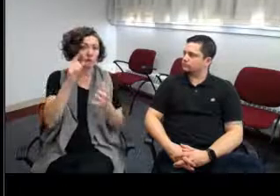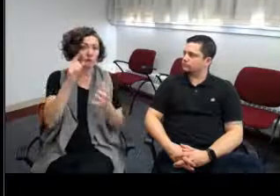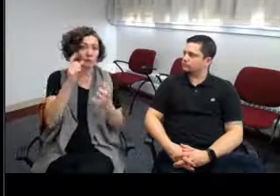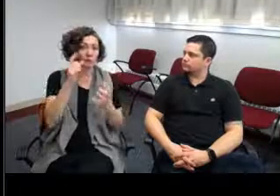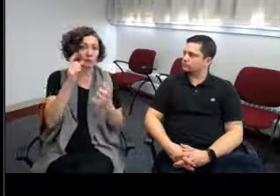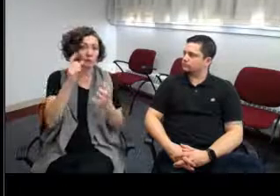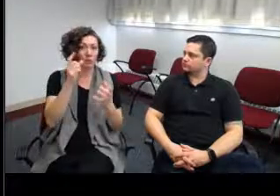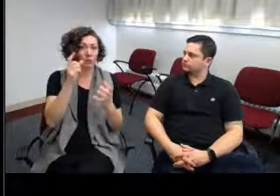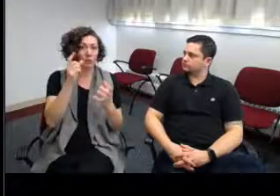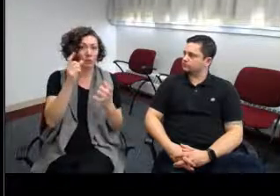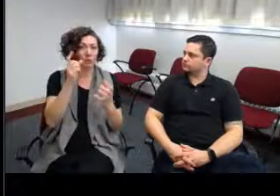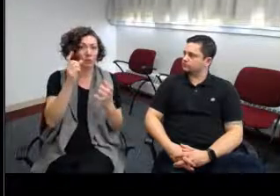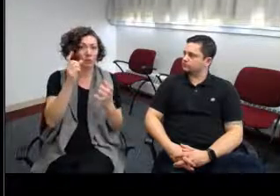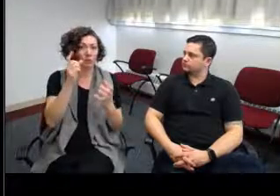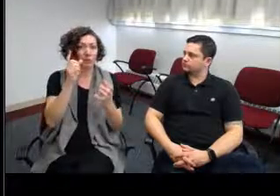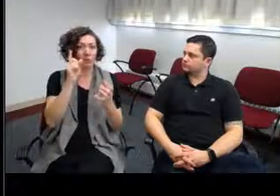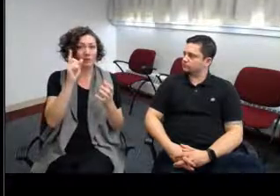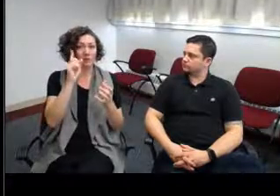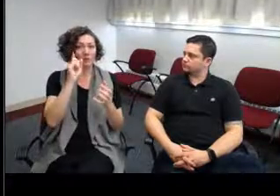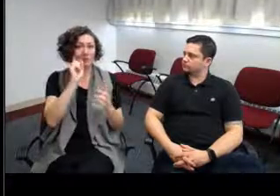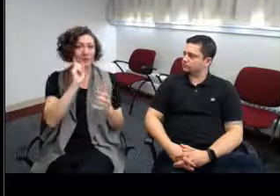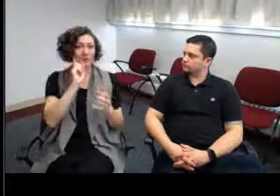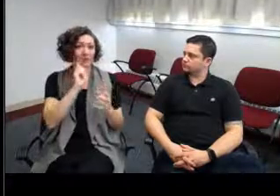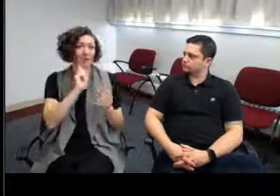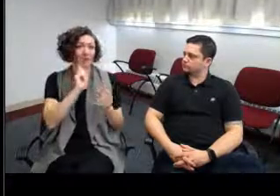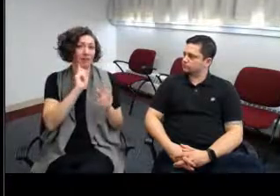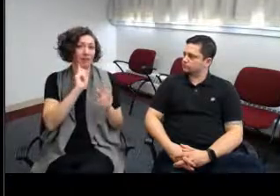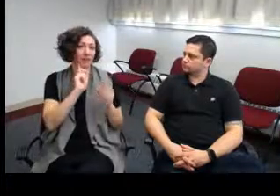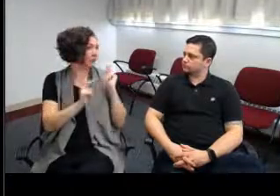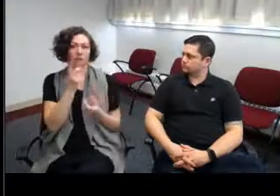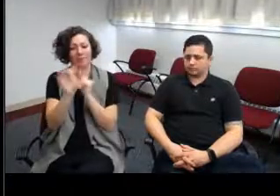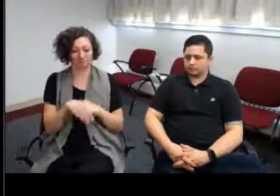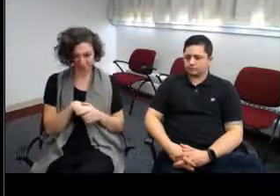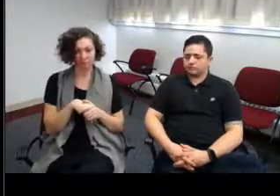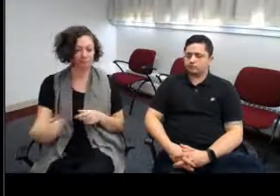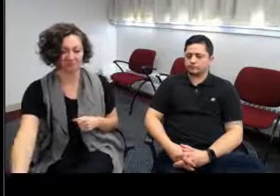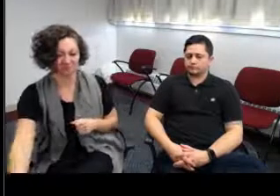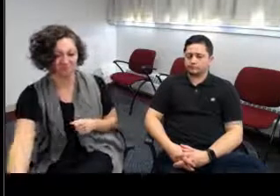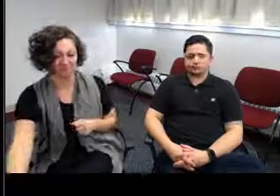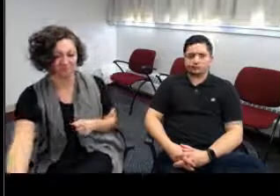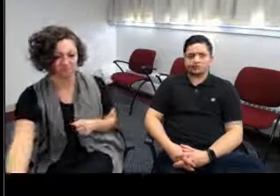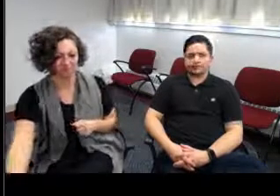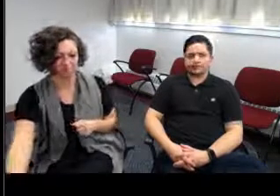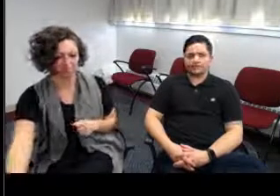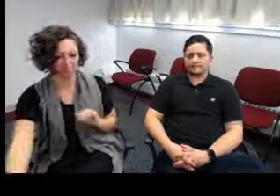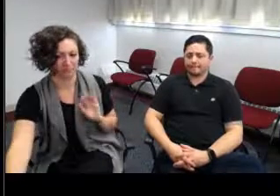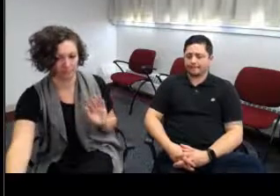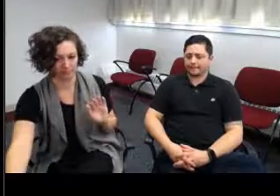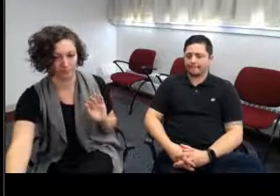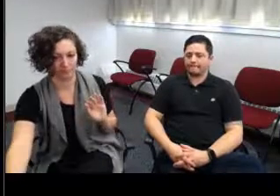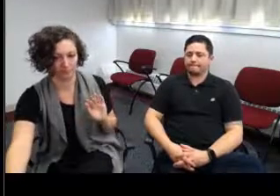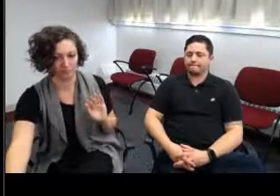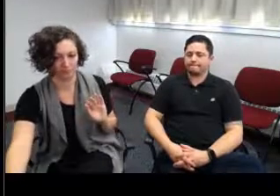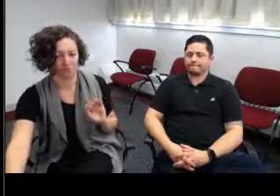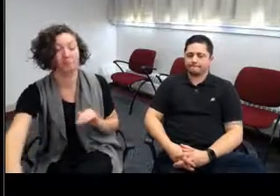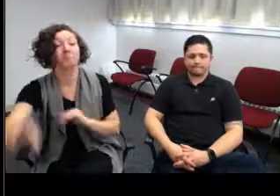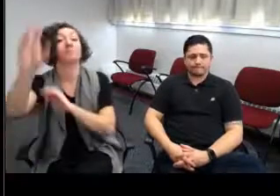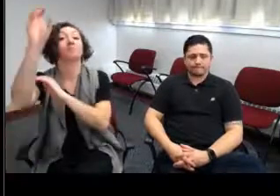alcohol support groups for deaf individuals in particular. So there's a lot of resources to be connected